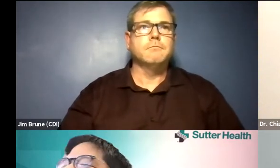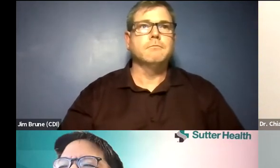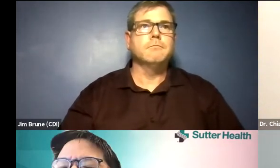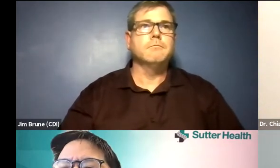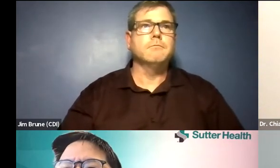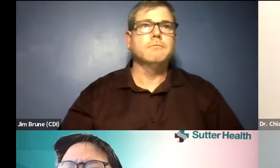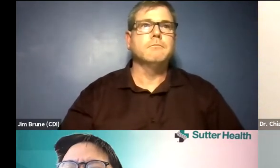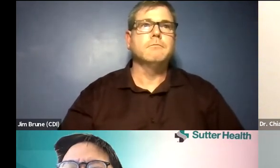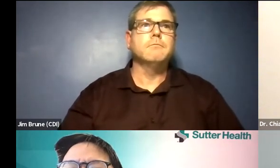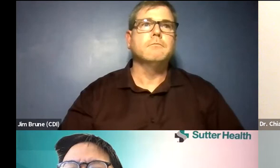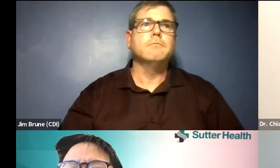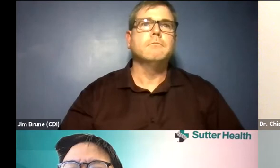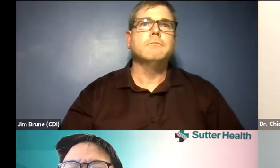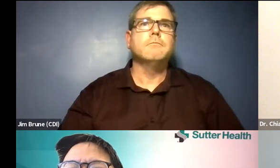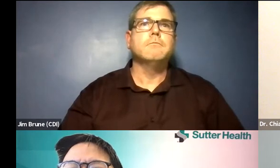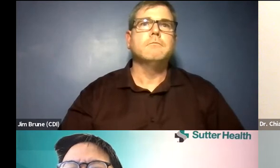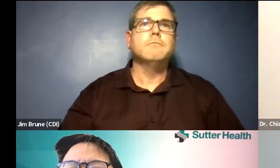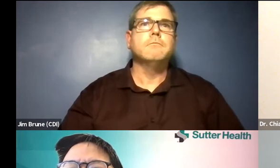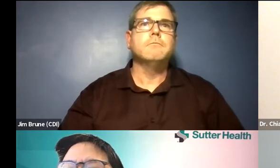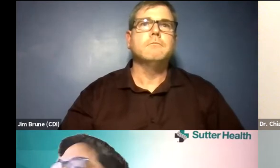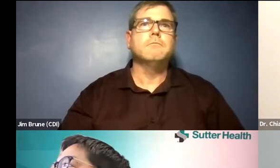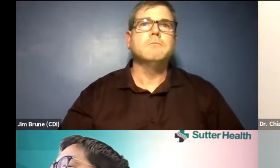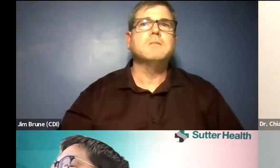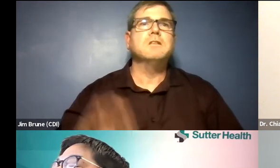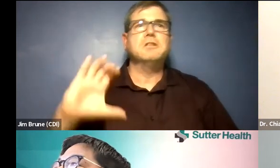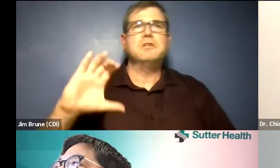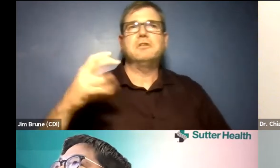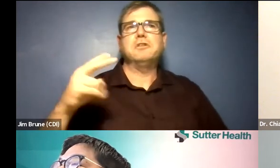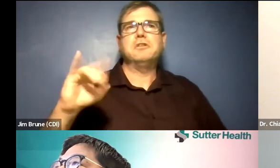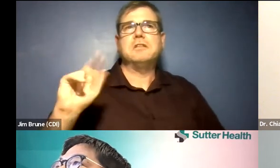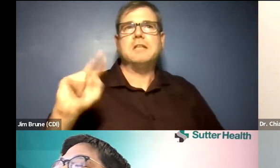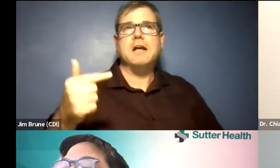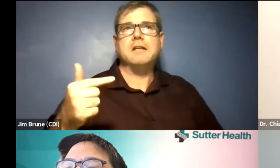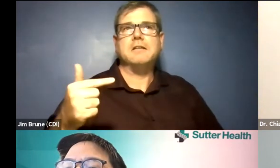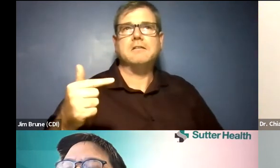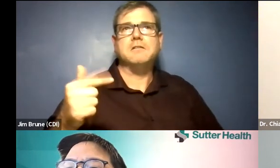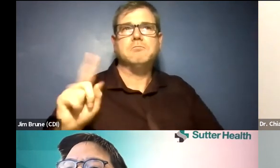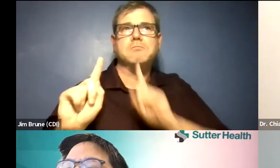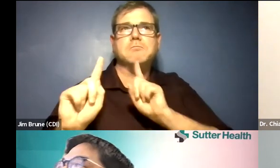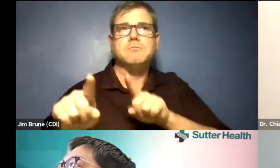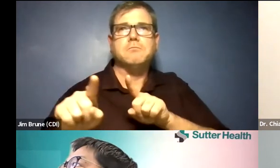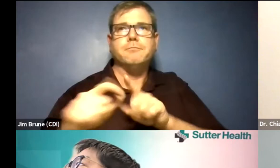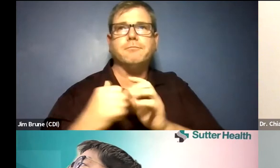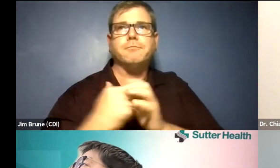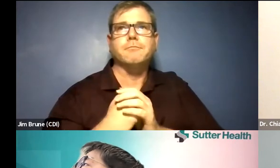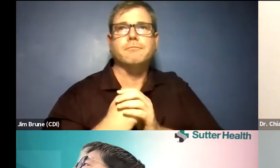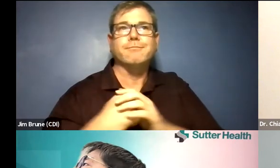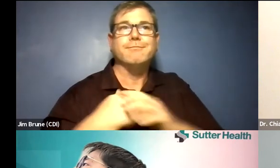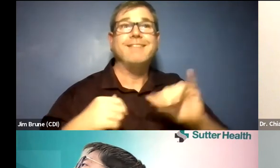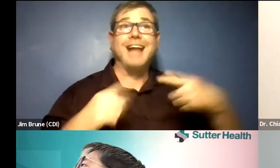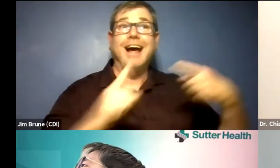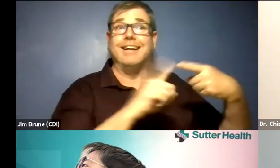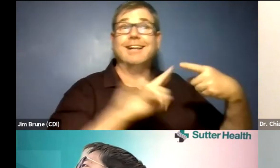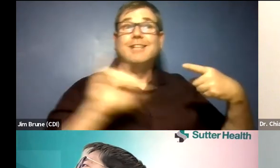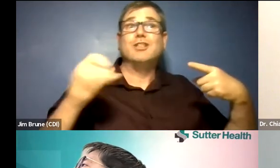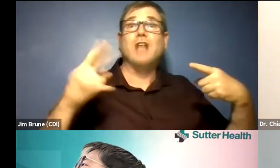the three? Yeah, so the Johnson & Johnson vaccine is a different type of vaccine. It's